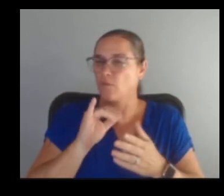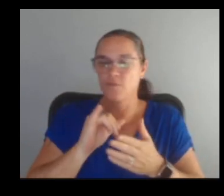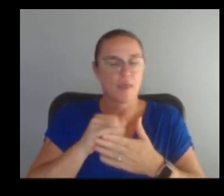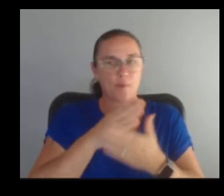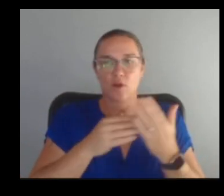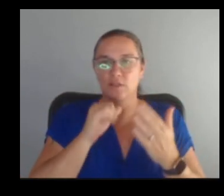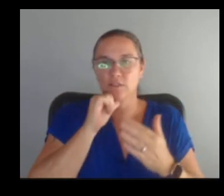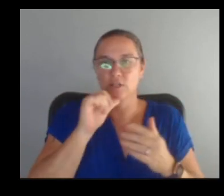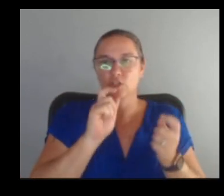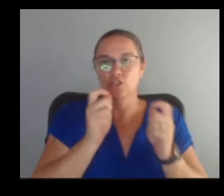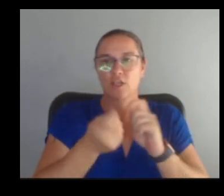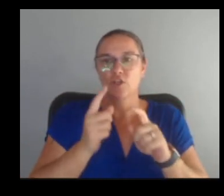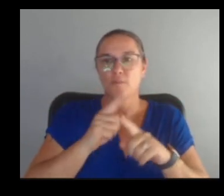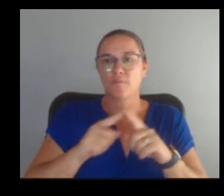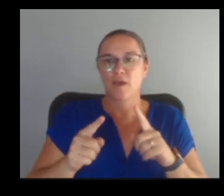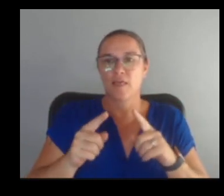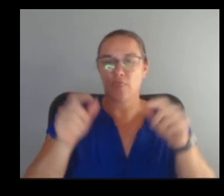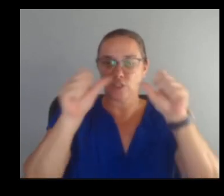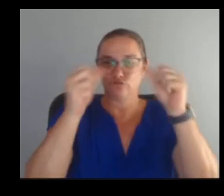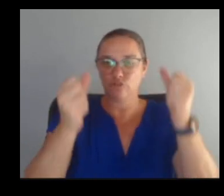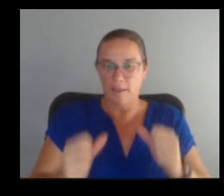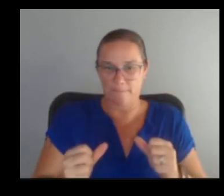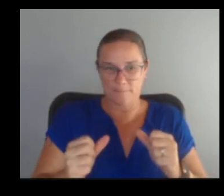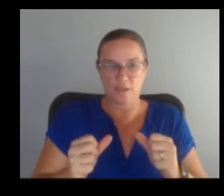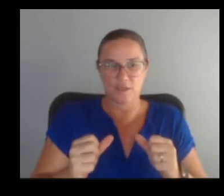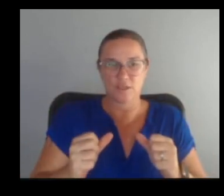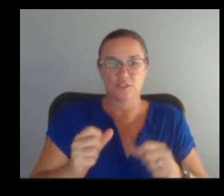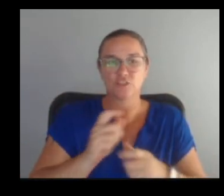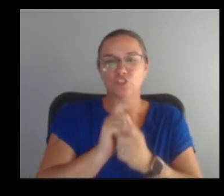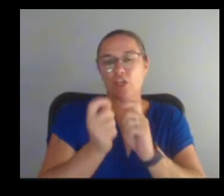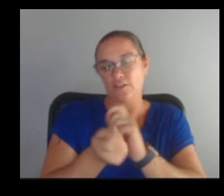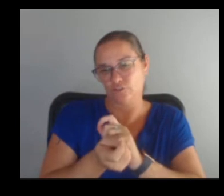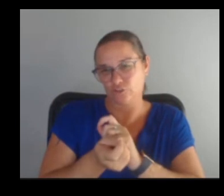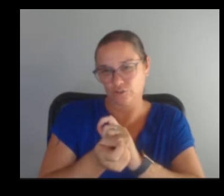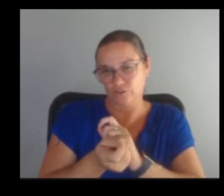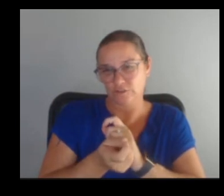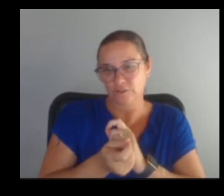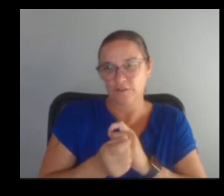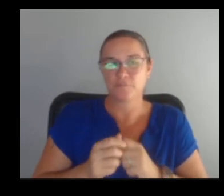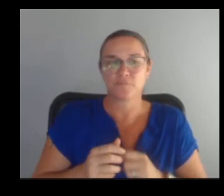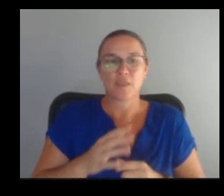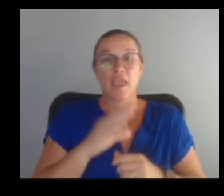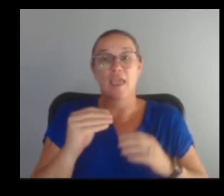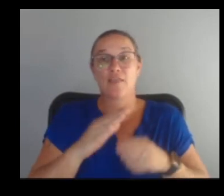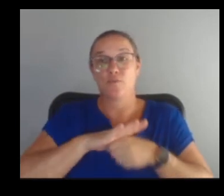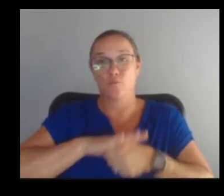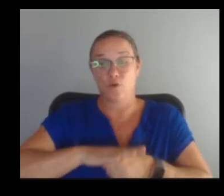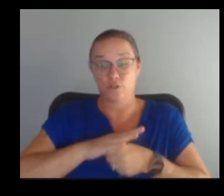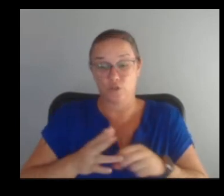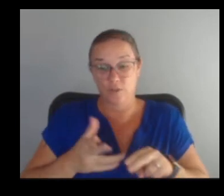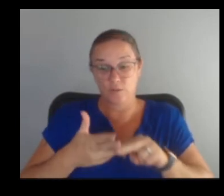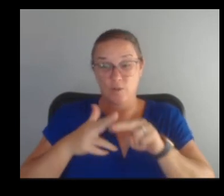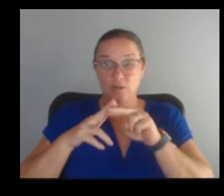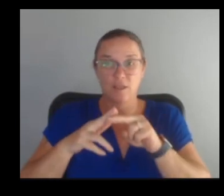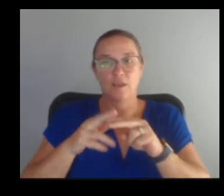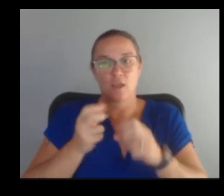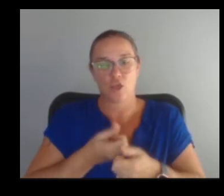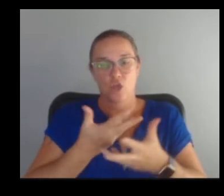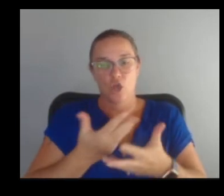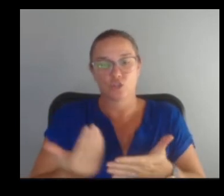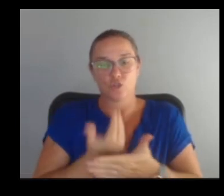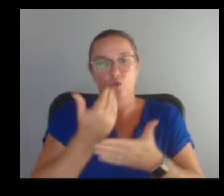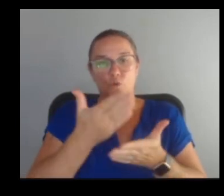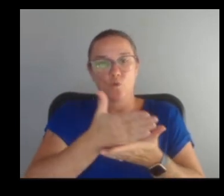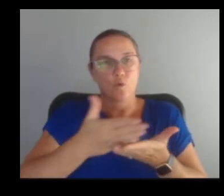just the nozzle and the shape of lava spraying out of the ground, as well as the pressure it's building to cause new cracks near the vent